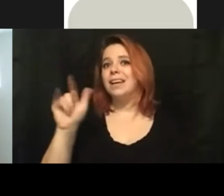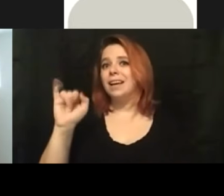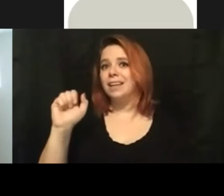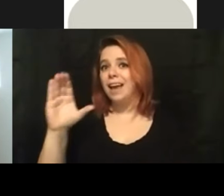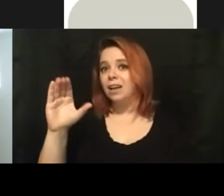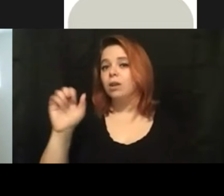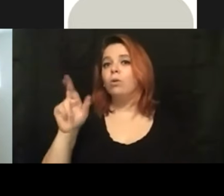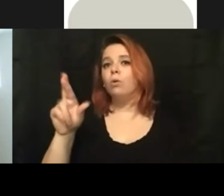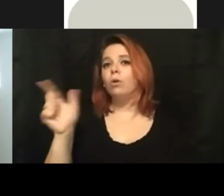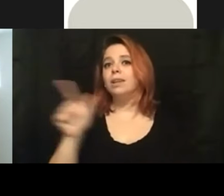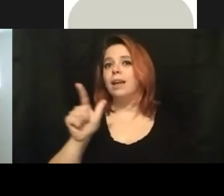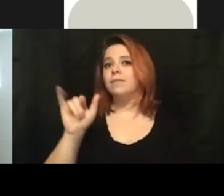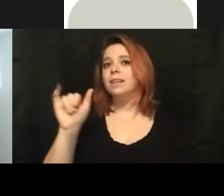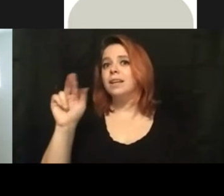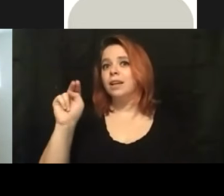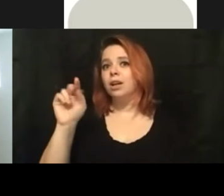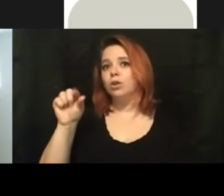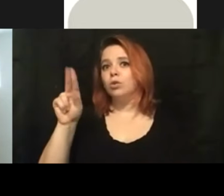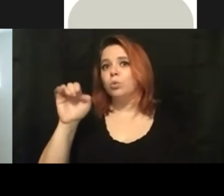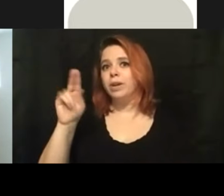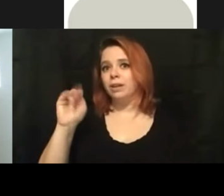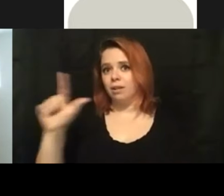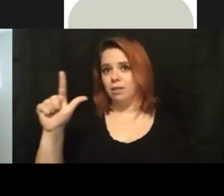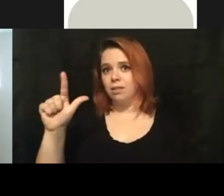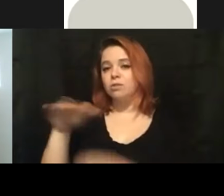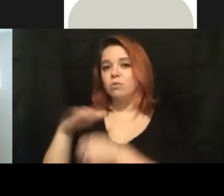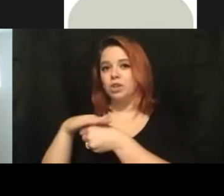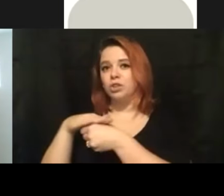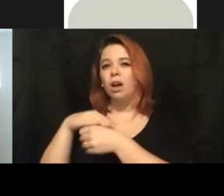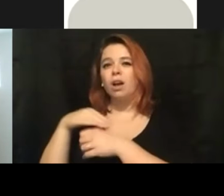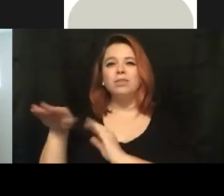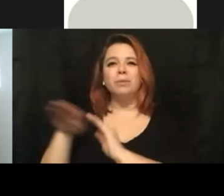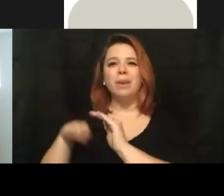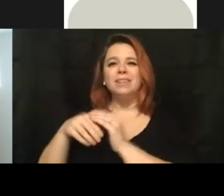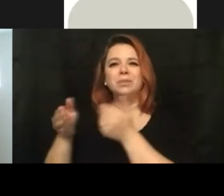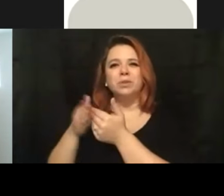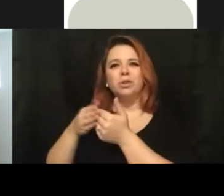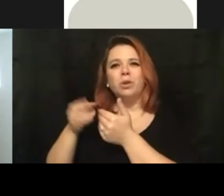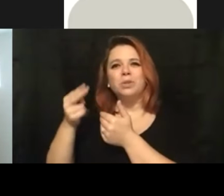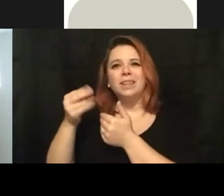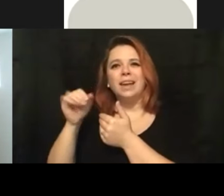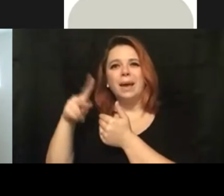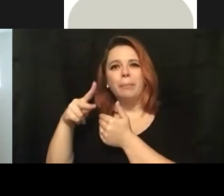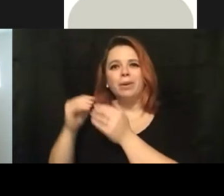terms. It was basically right at the hip, right kind of above the hip. So